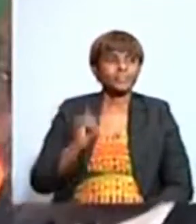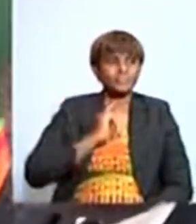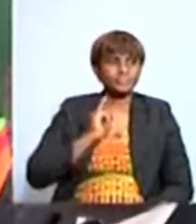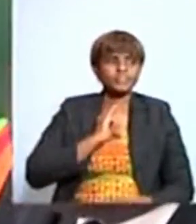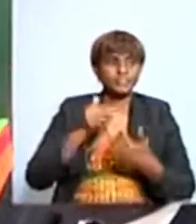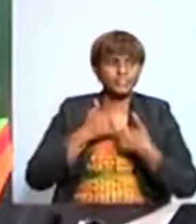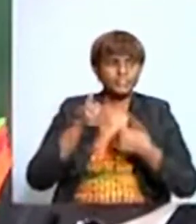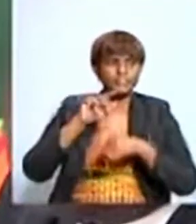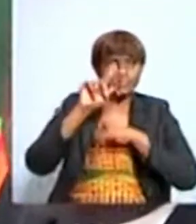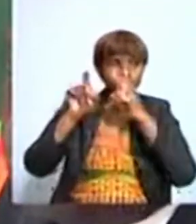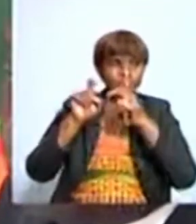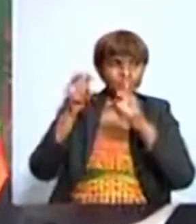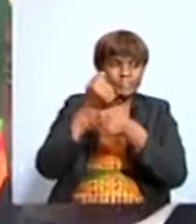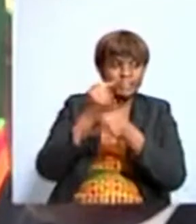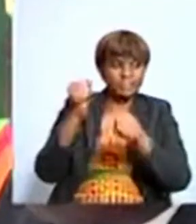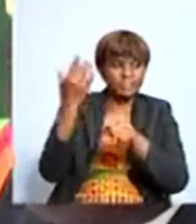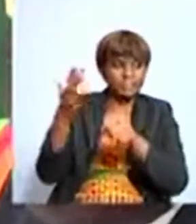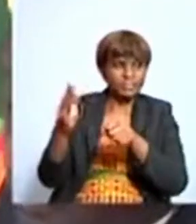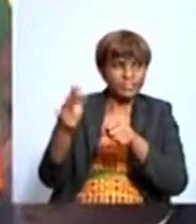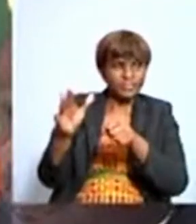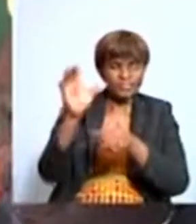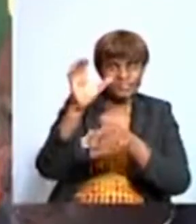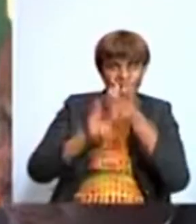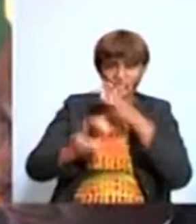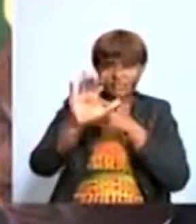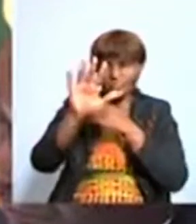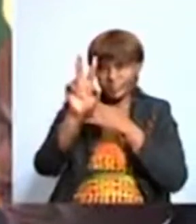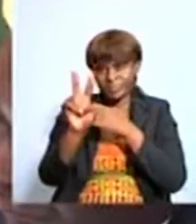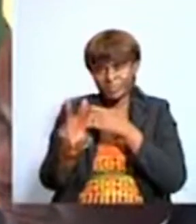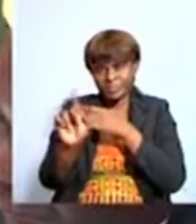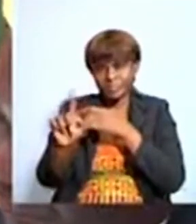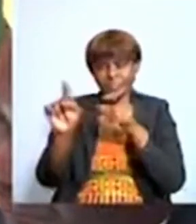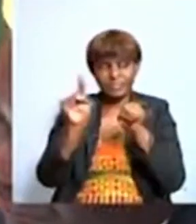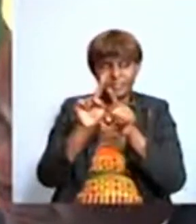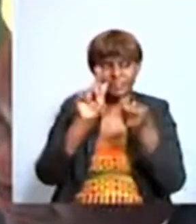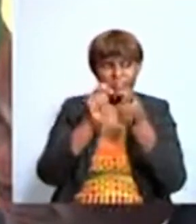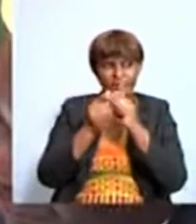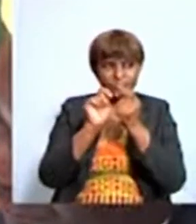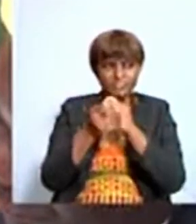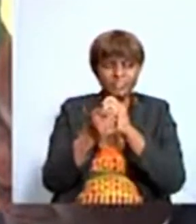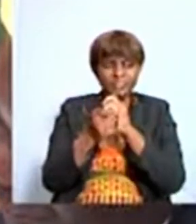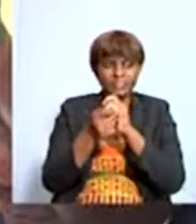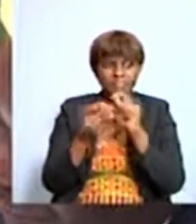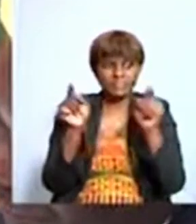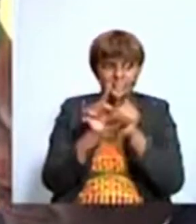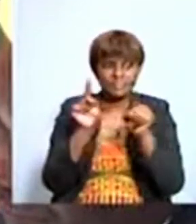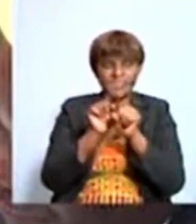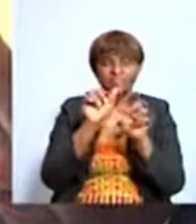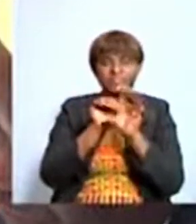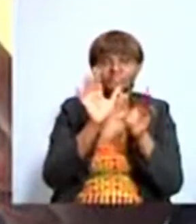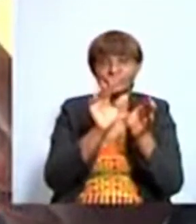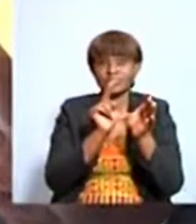have it. The question is resolved in the affirmative. Clause 52 as amended is ordered to stand as part of the bill.